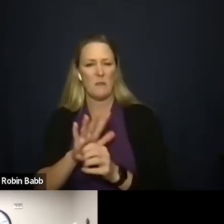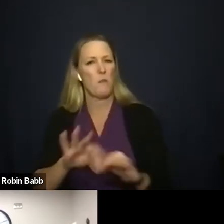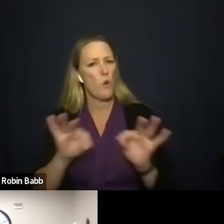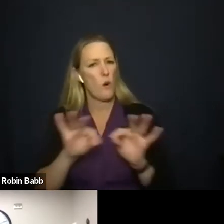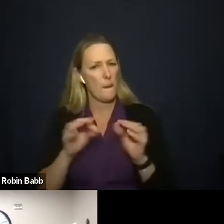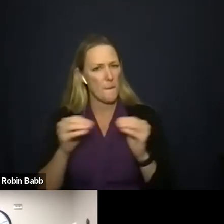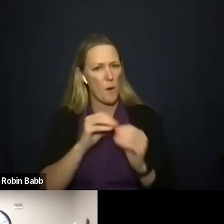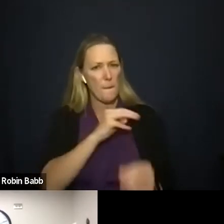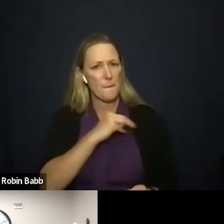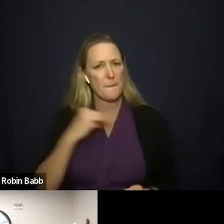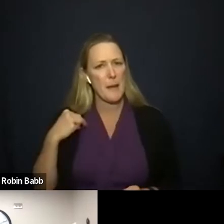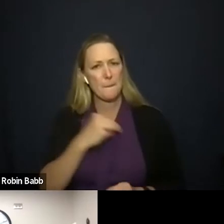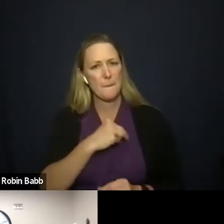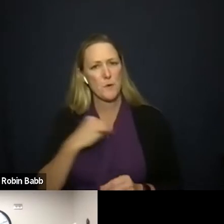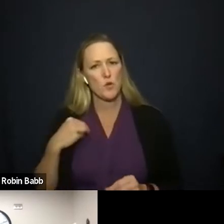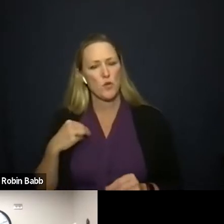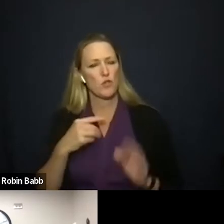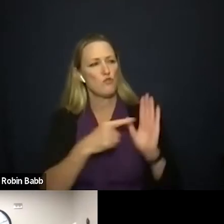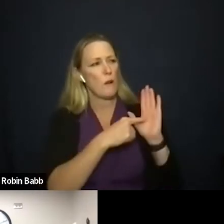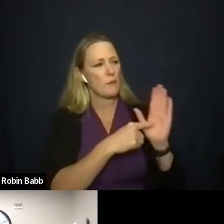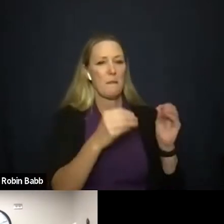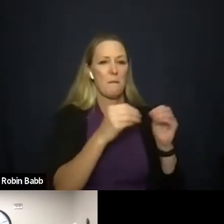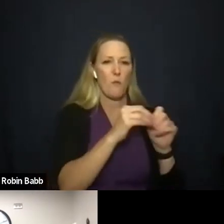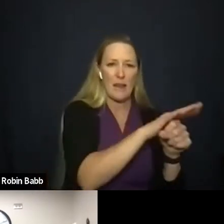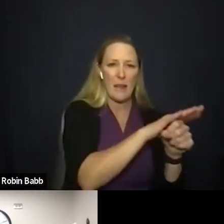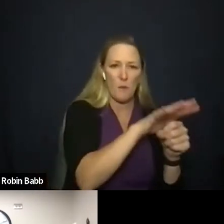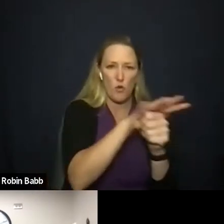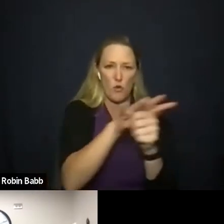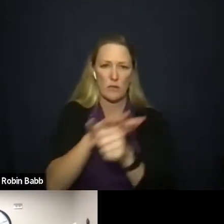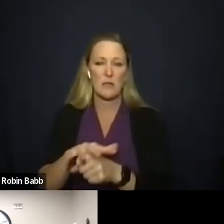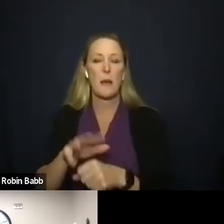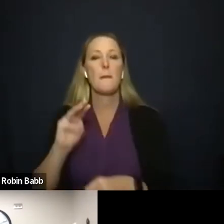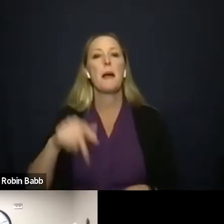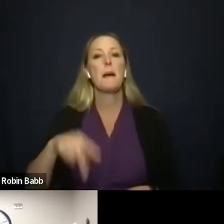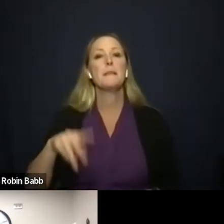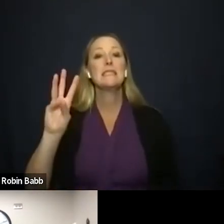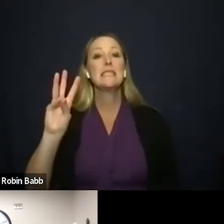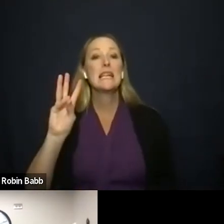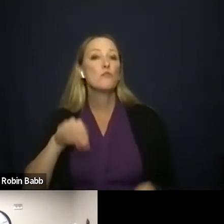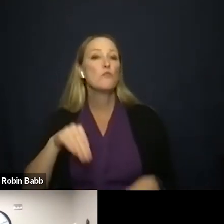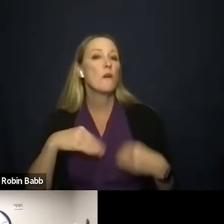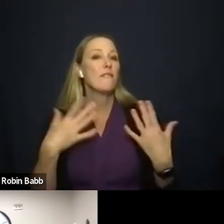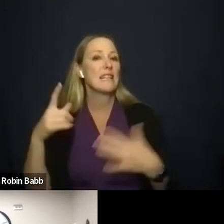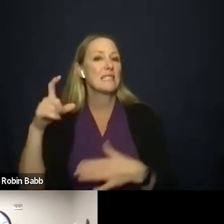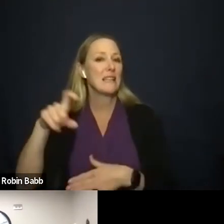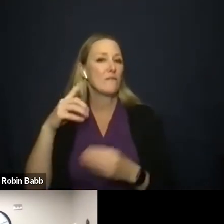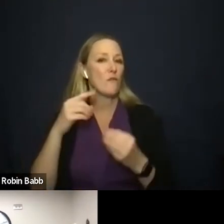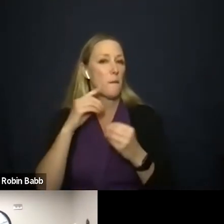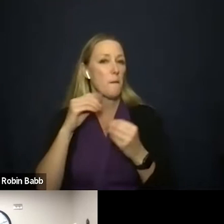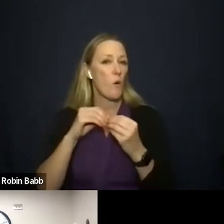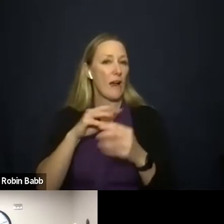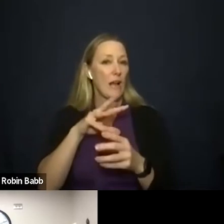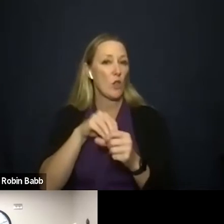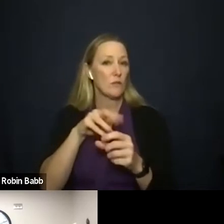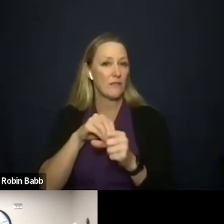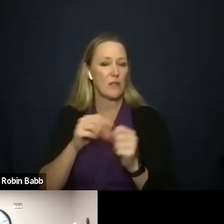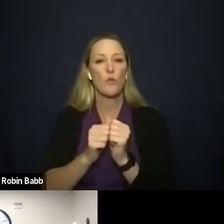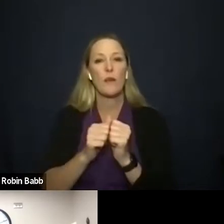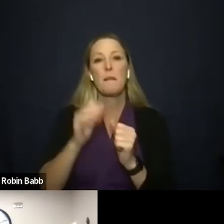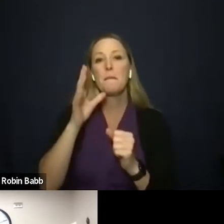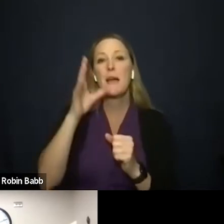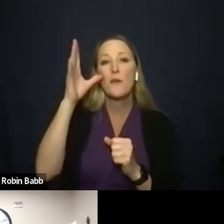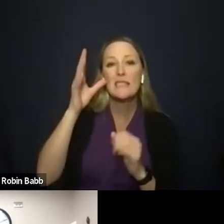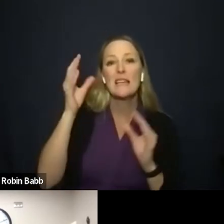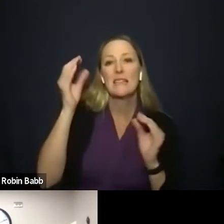members representing more neighborhoods map six will provide the need for more inclusiveness with parents and teachers in more